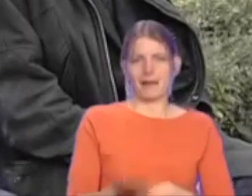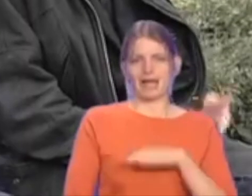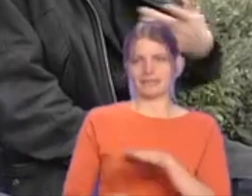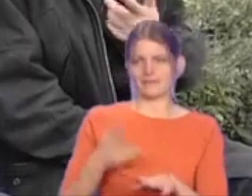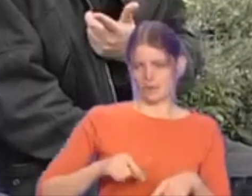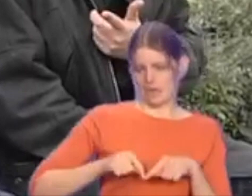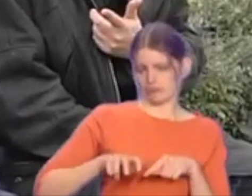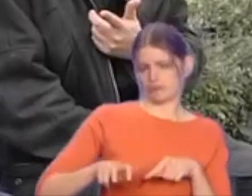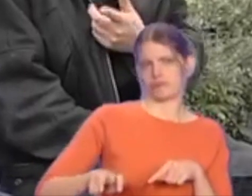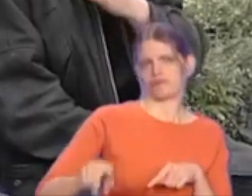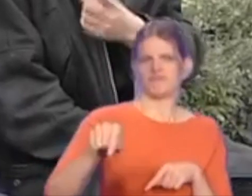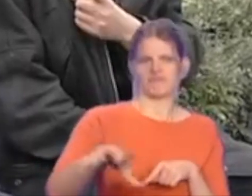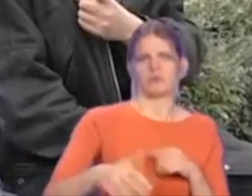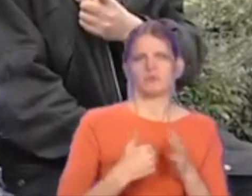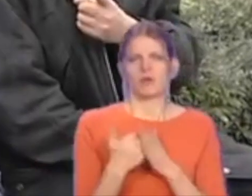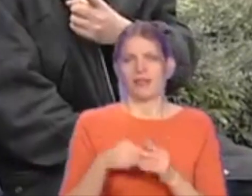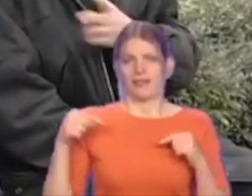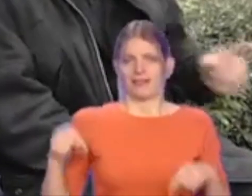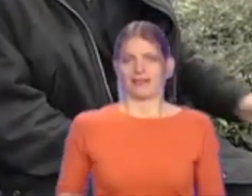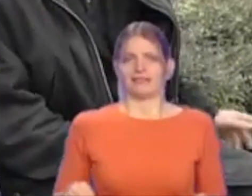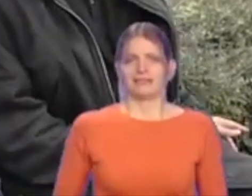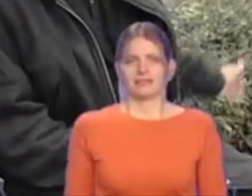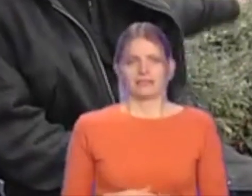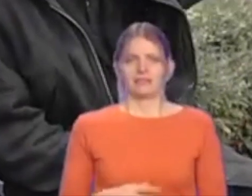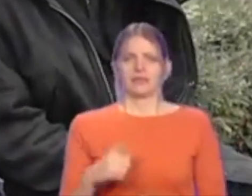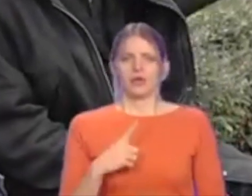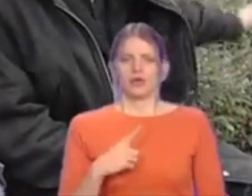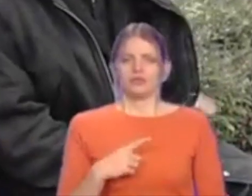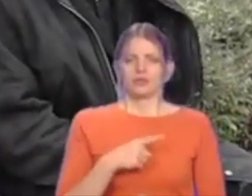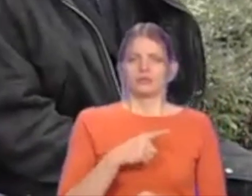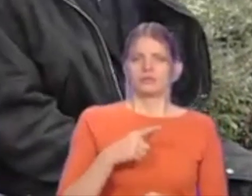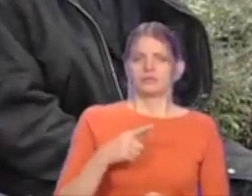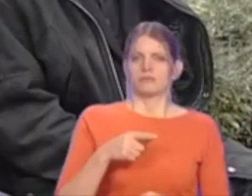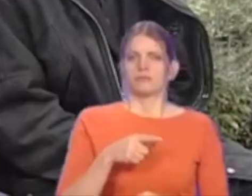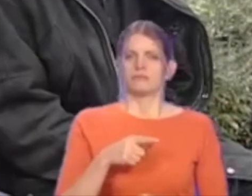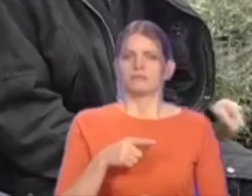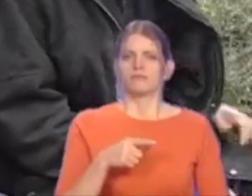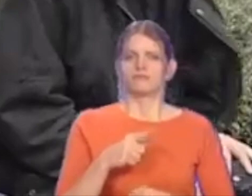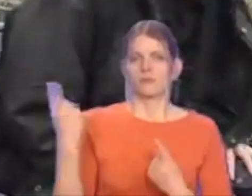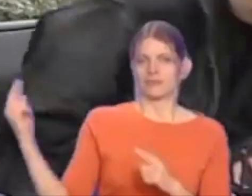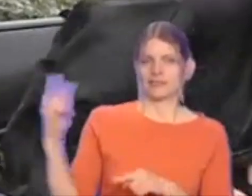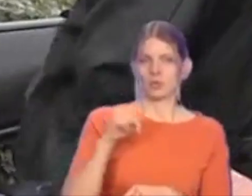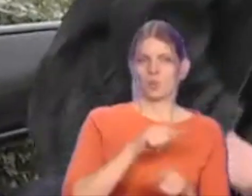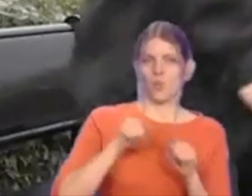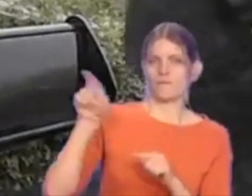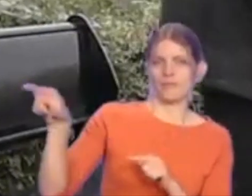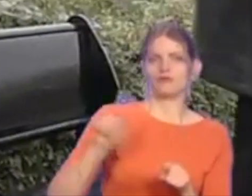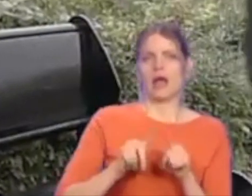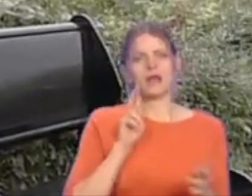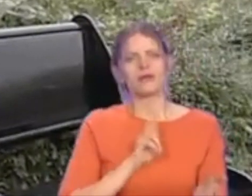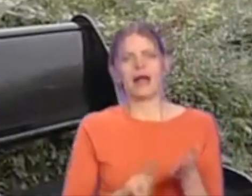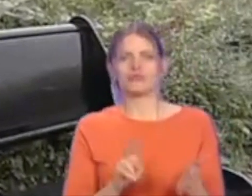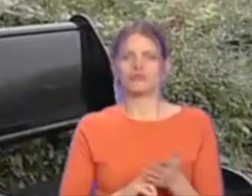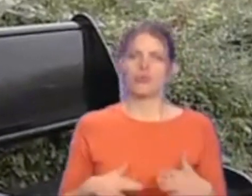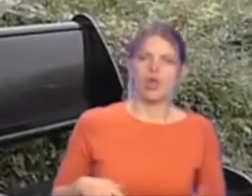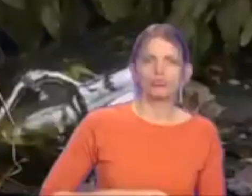In this circumstance, you'd actually, because you've been seen from over there, you would try and use your natural cover from this side to pick things up from over there. Right.